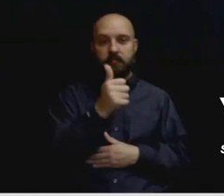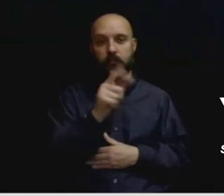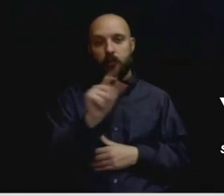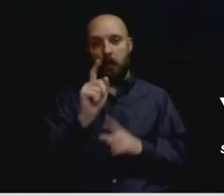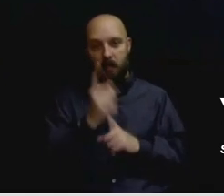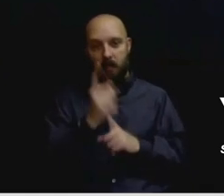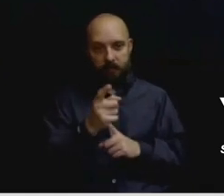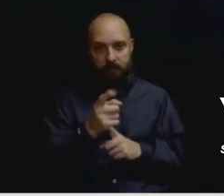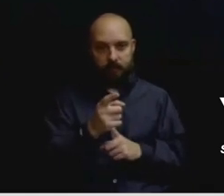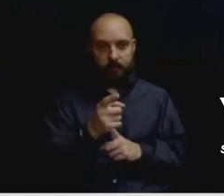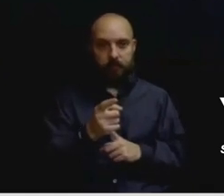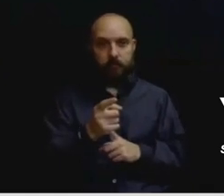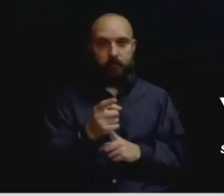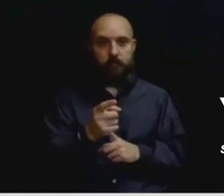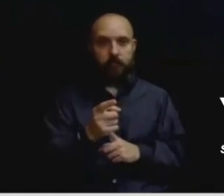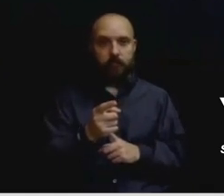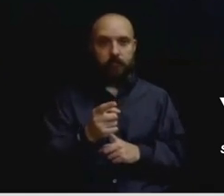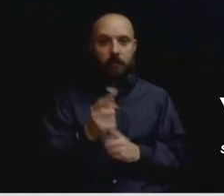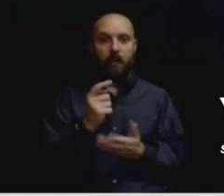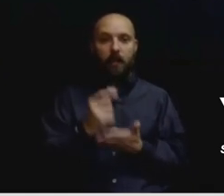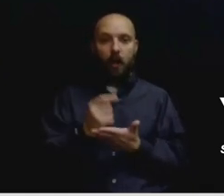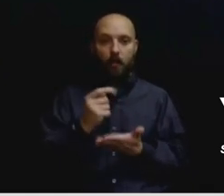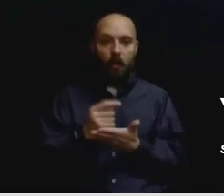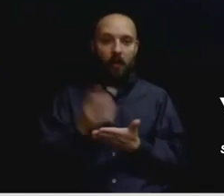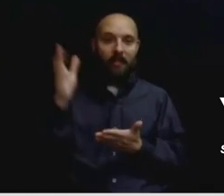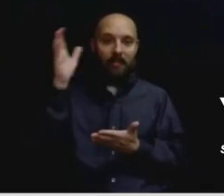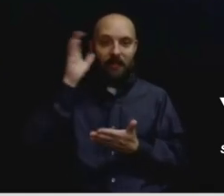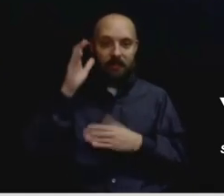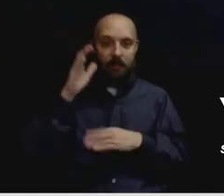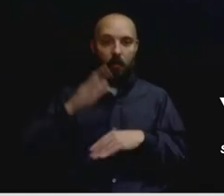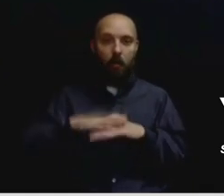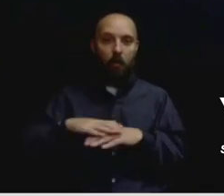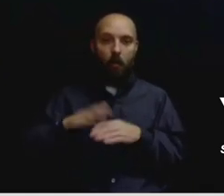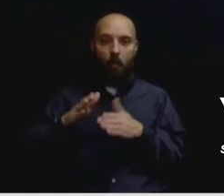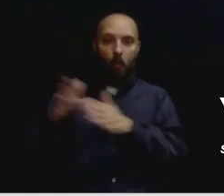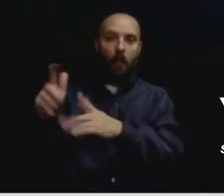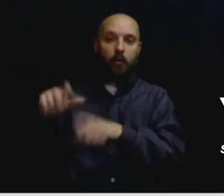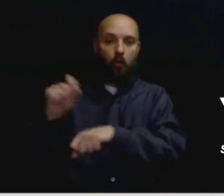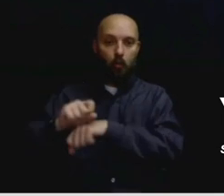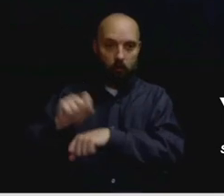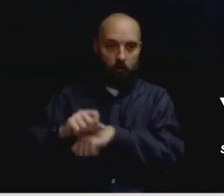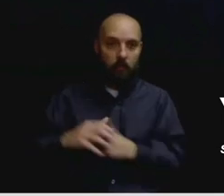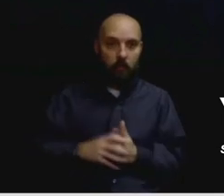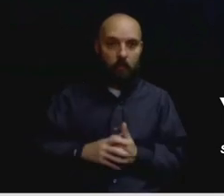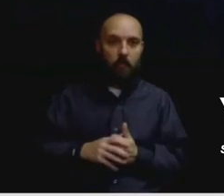minutes. Therapeutic listening on the way to work.